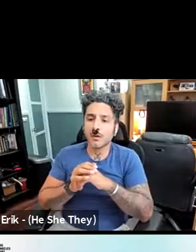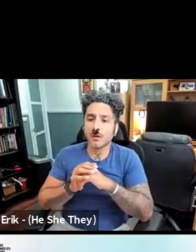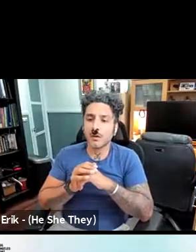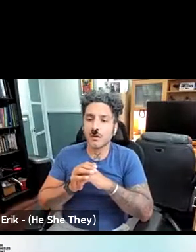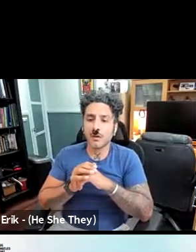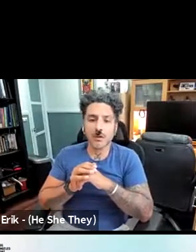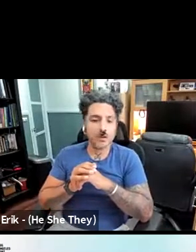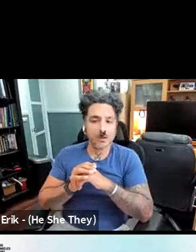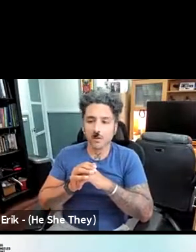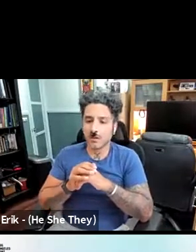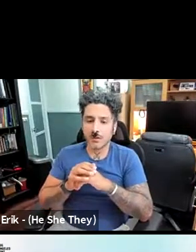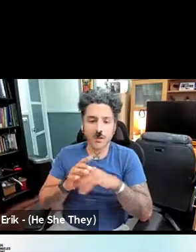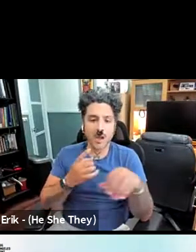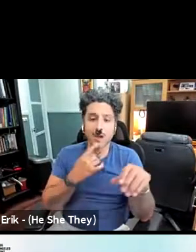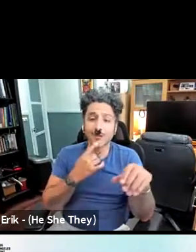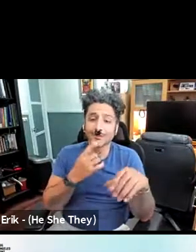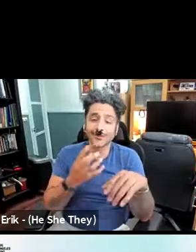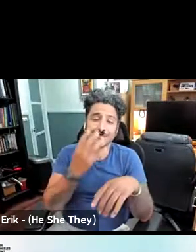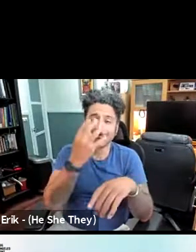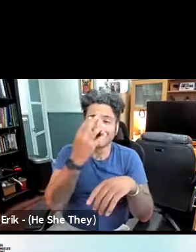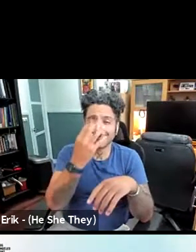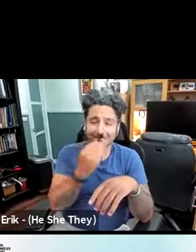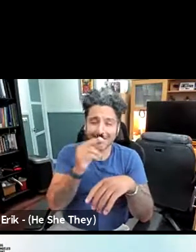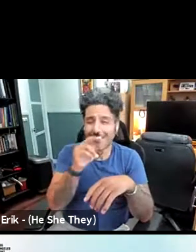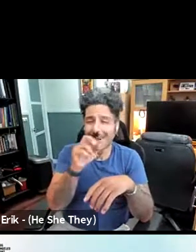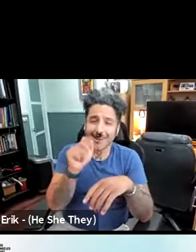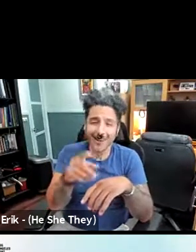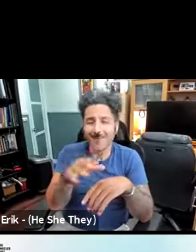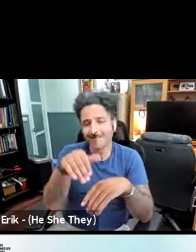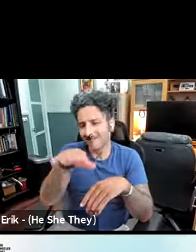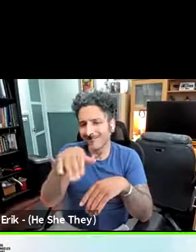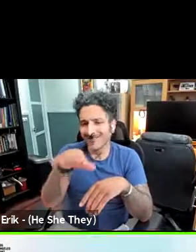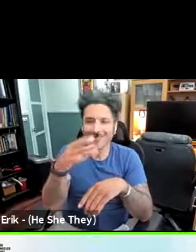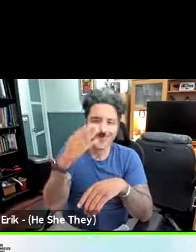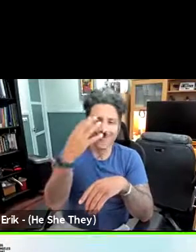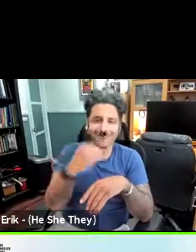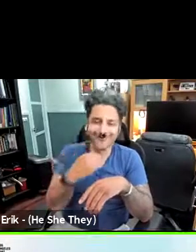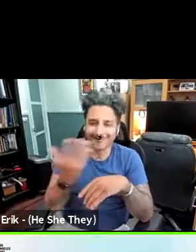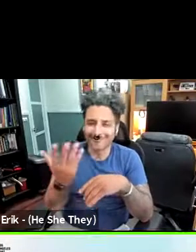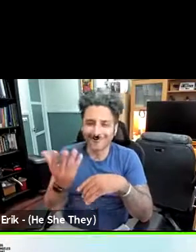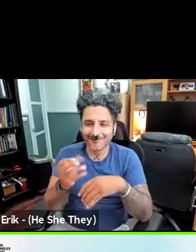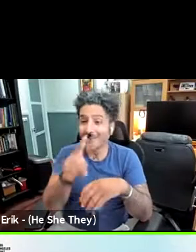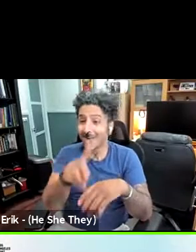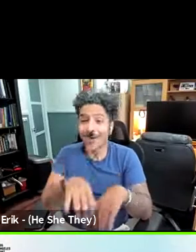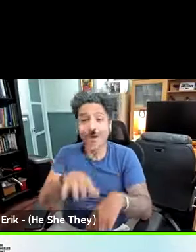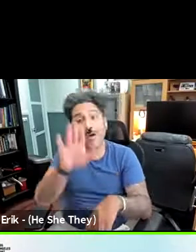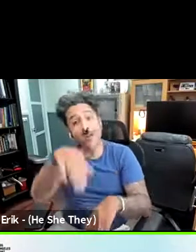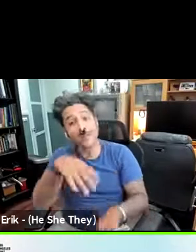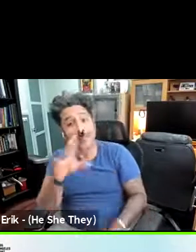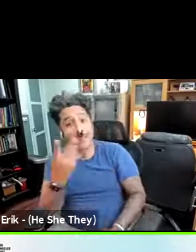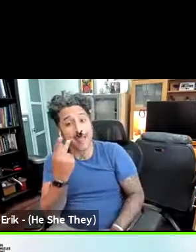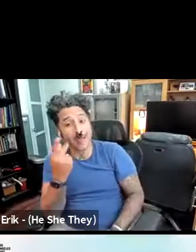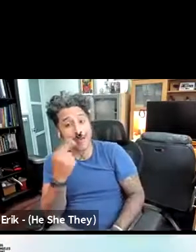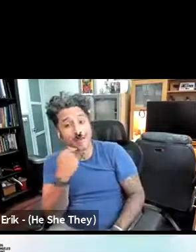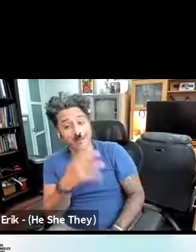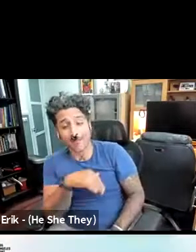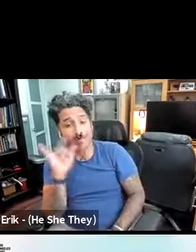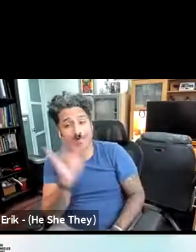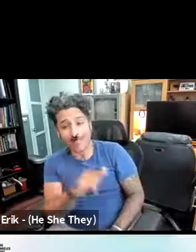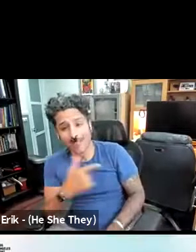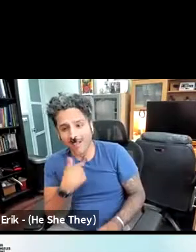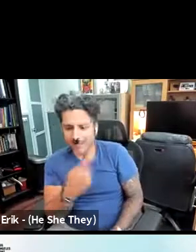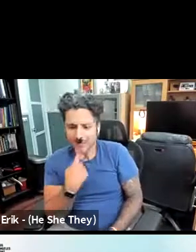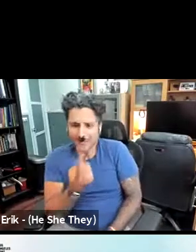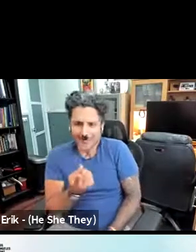I would just say take naps, okay? Go sleep, okay? You better get that dog some love. That's what you need to tell,